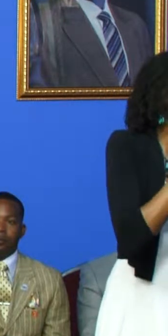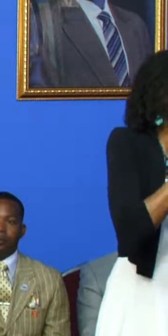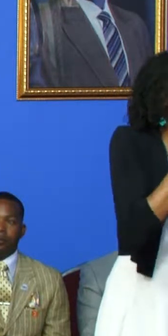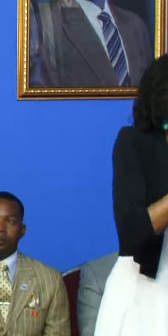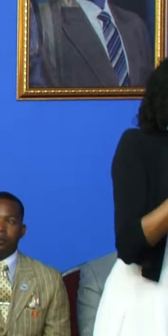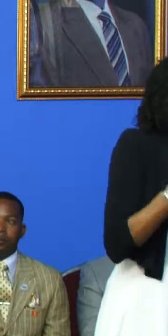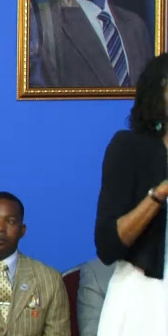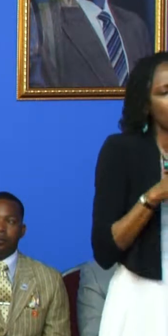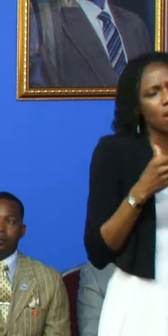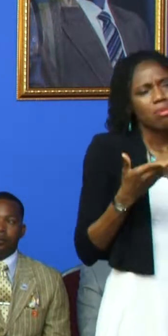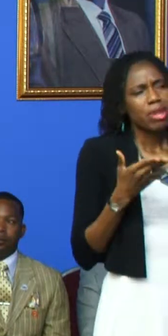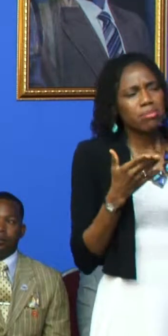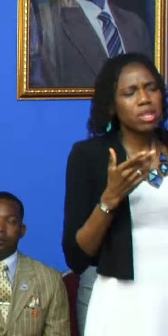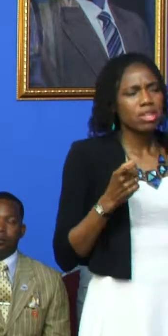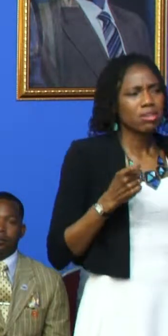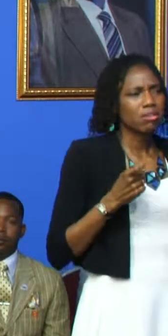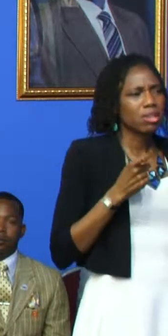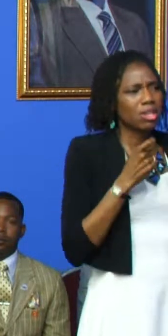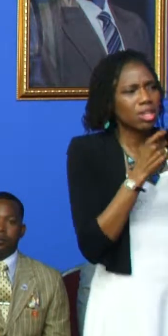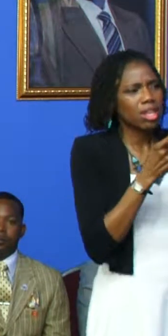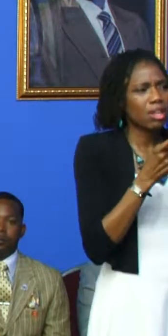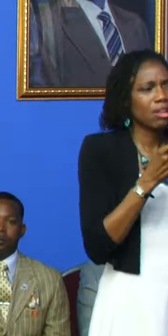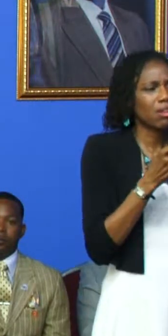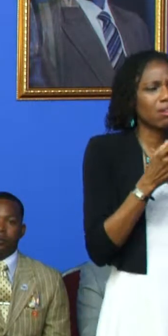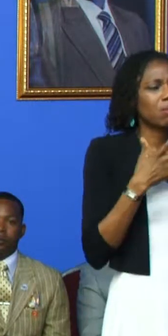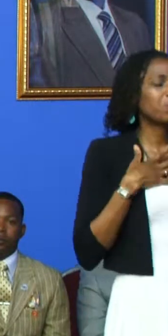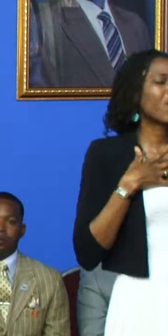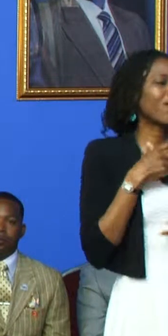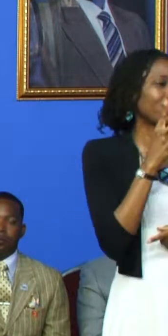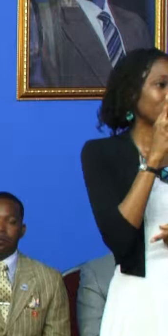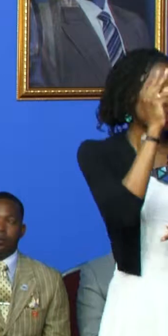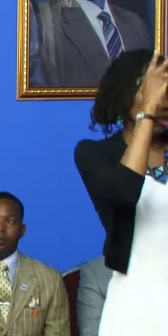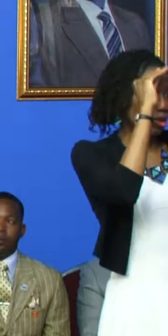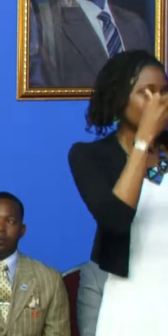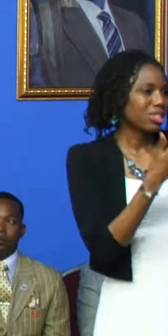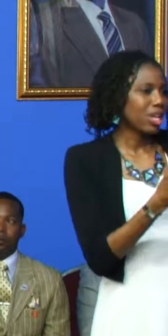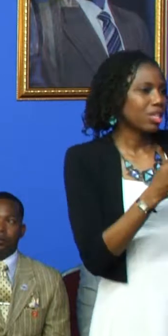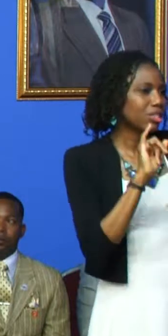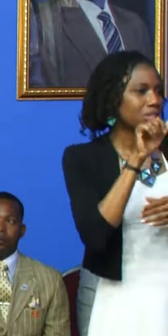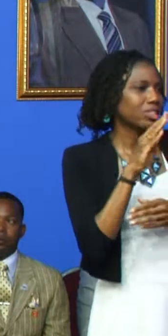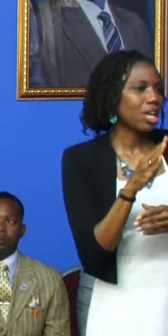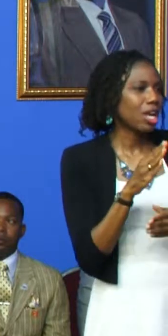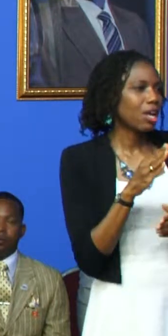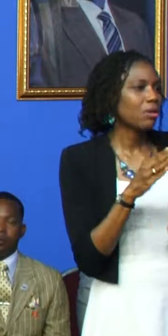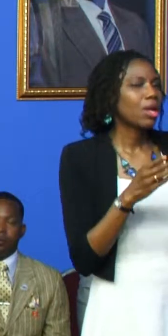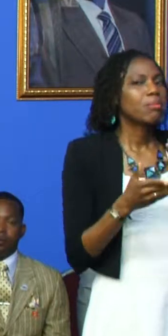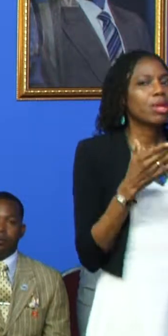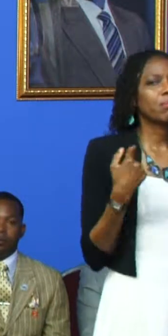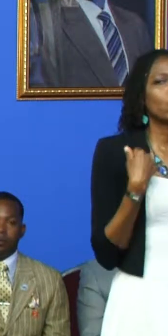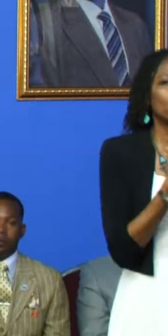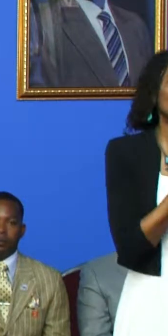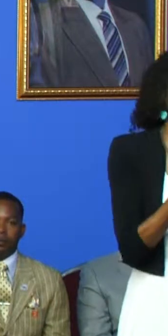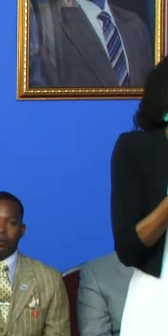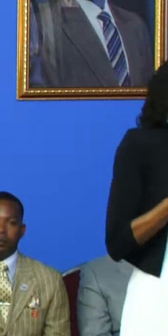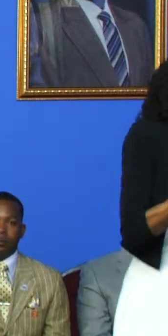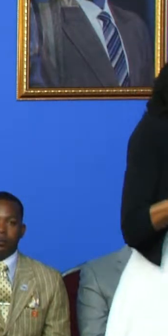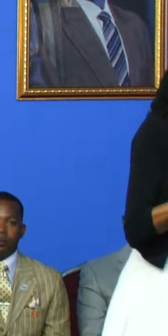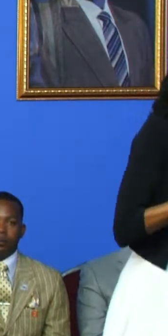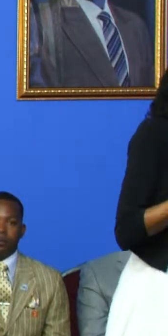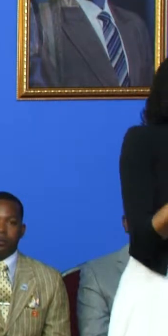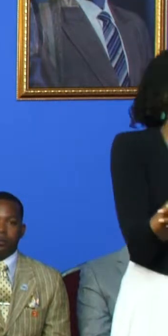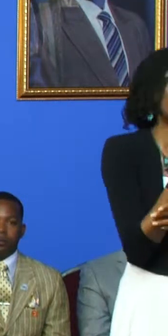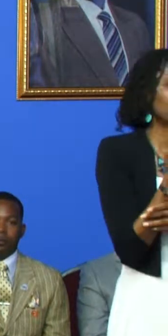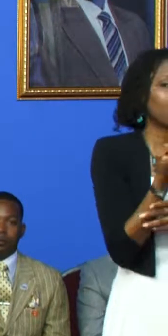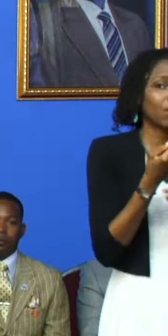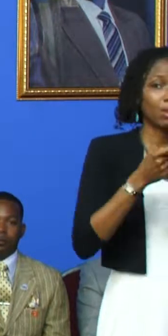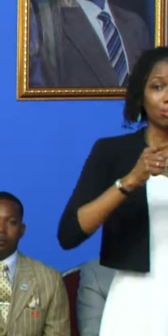or if you give my two sons a job, maybe we can work something out. But God